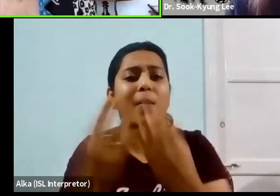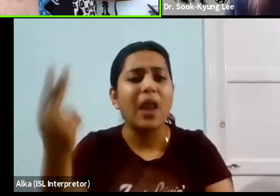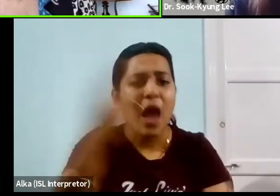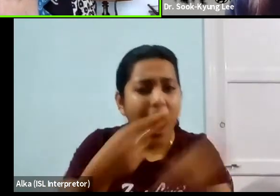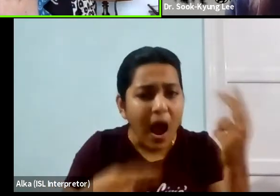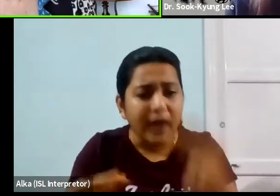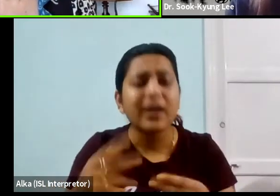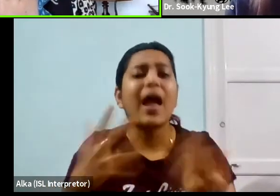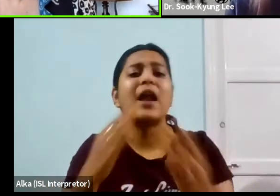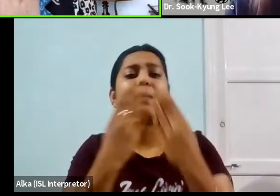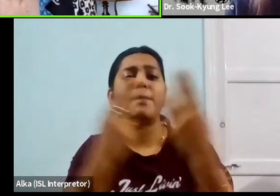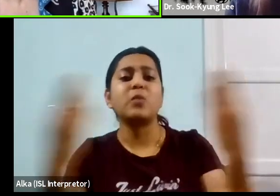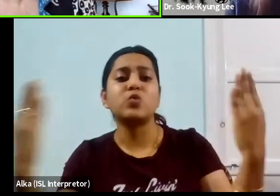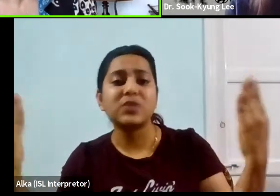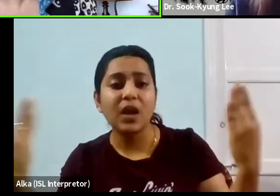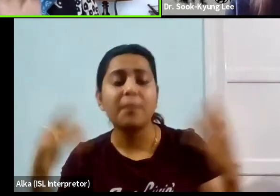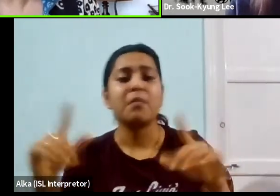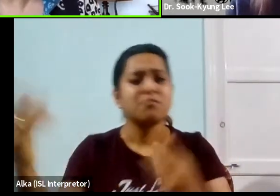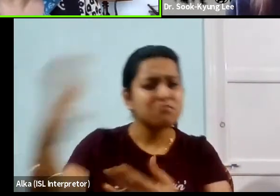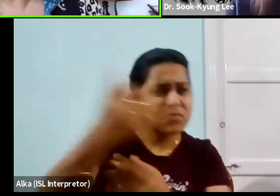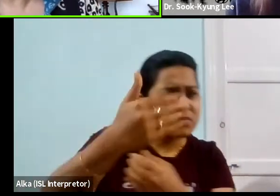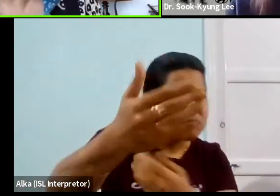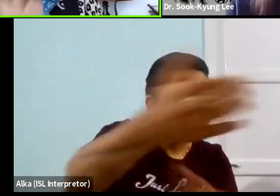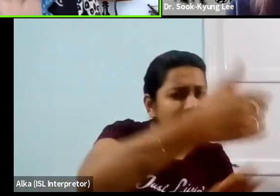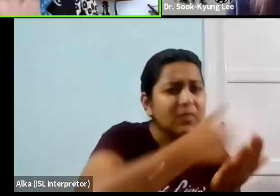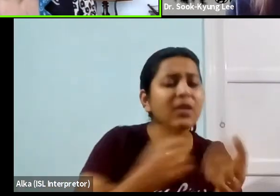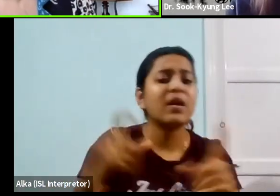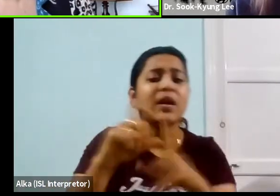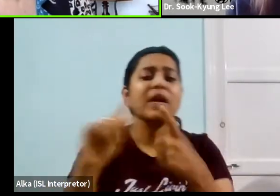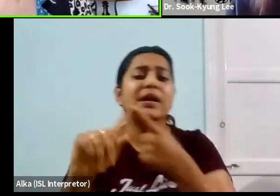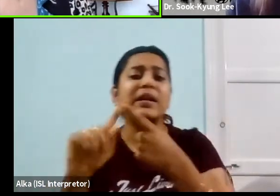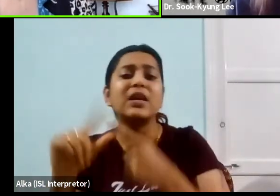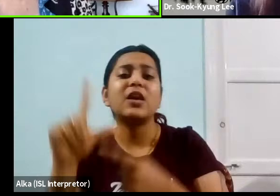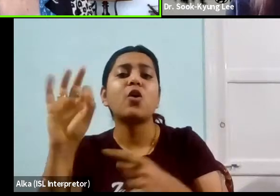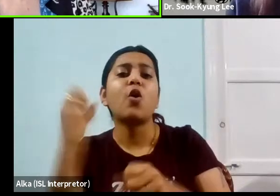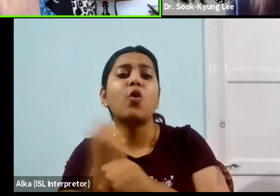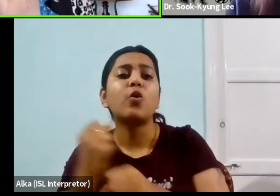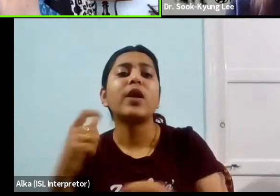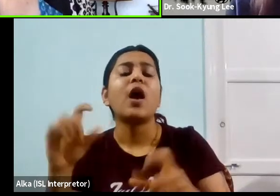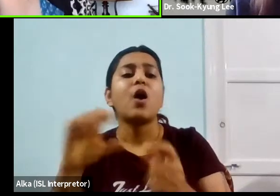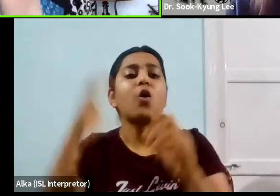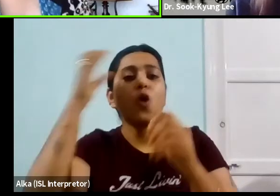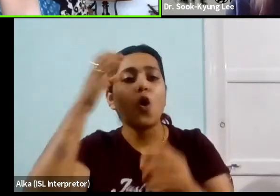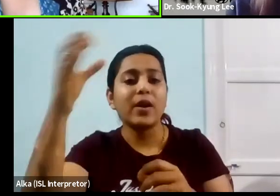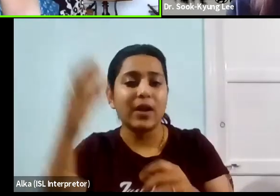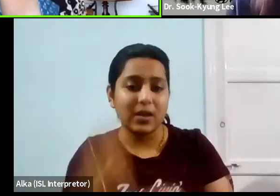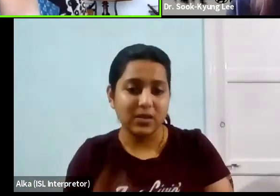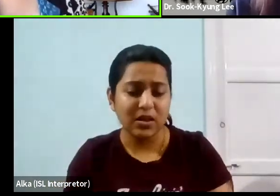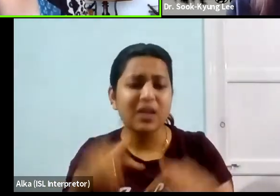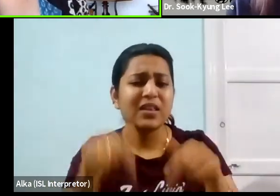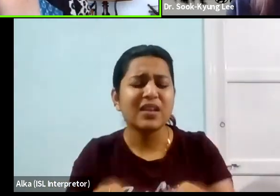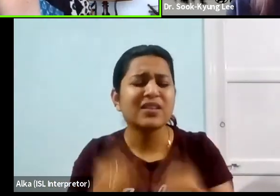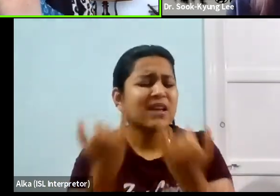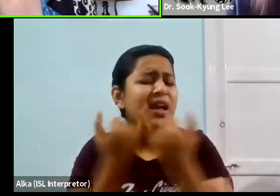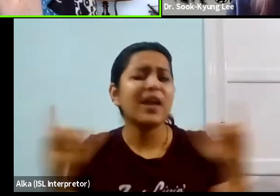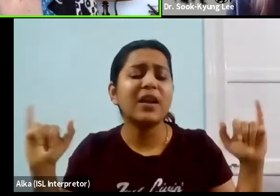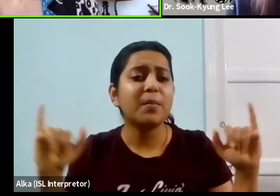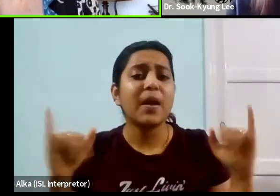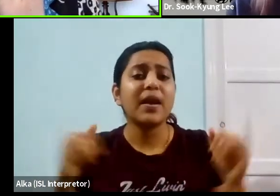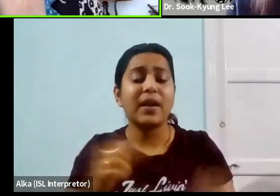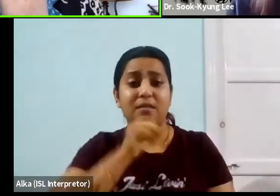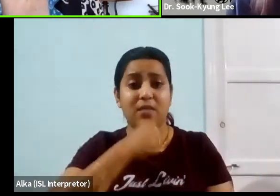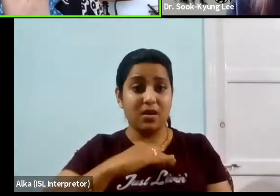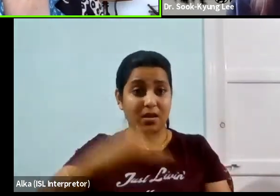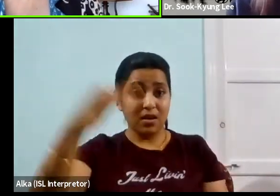museum's collections in a decolonial context. We live in an age where we are more connected